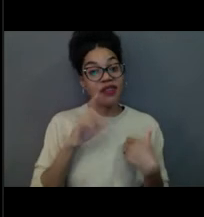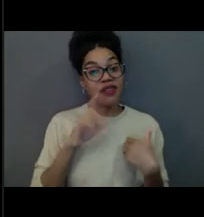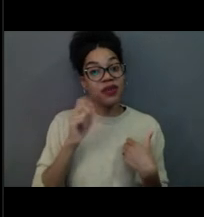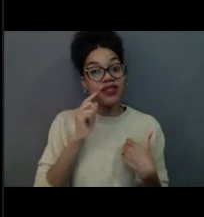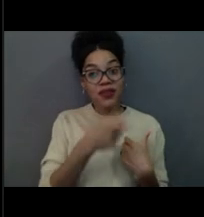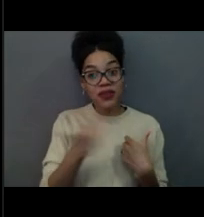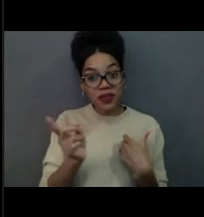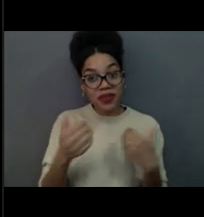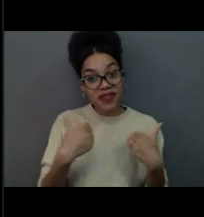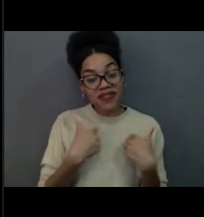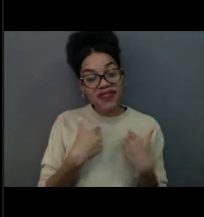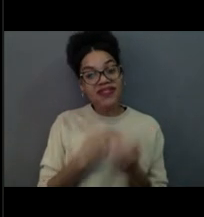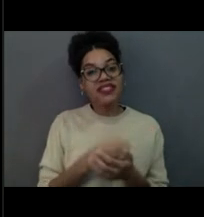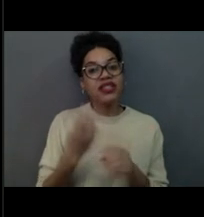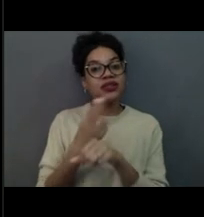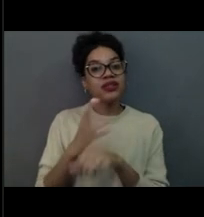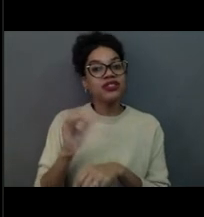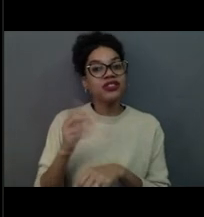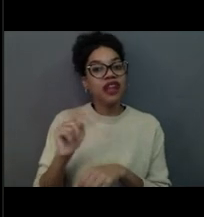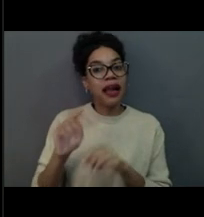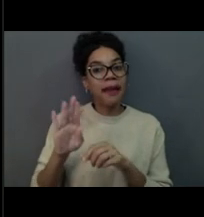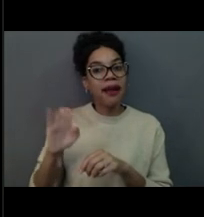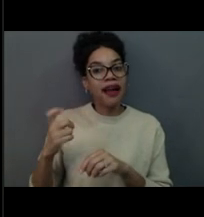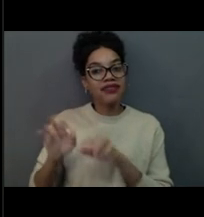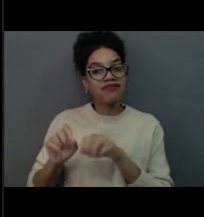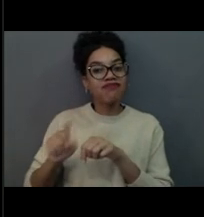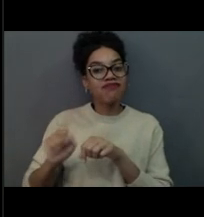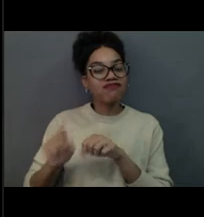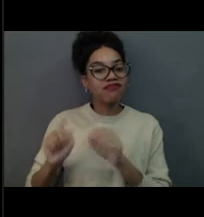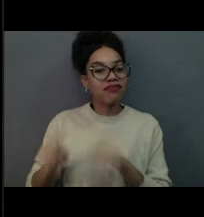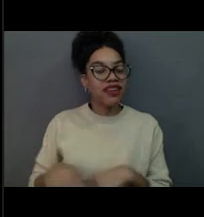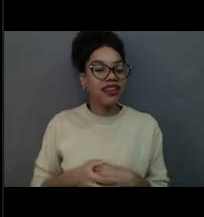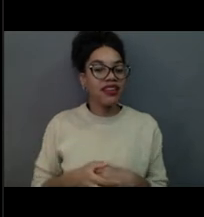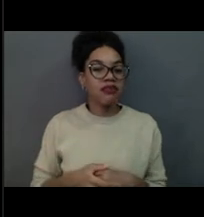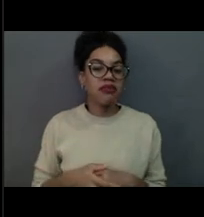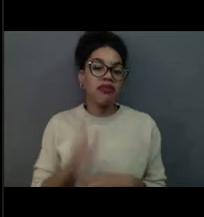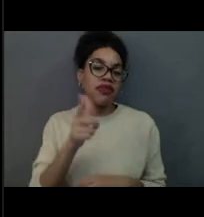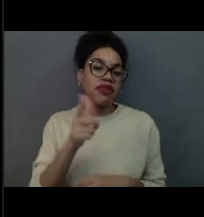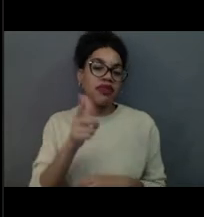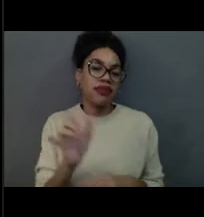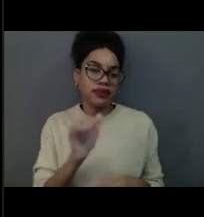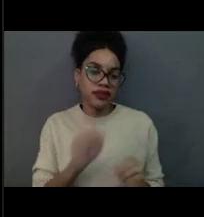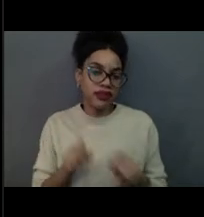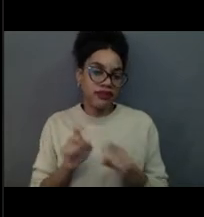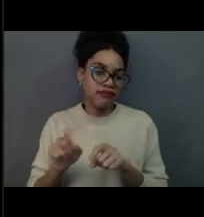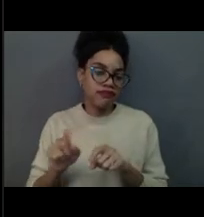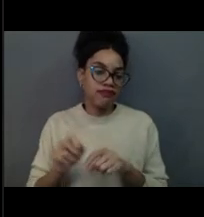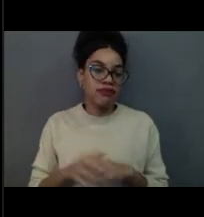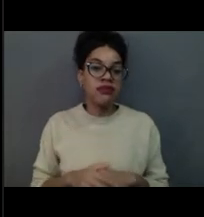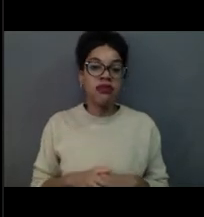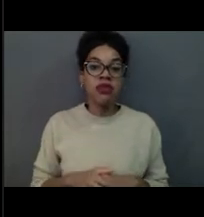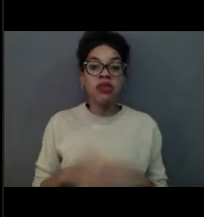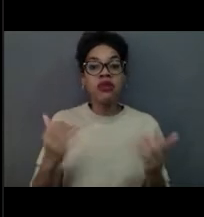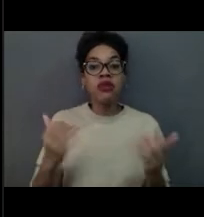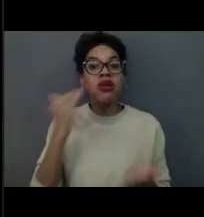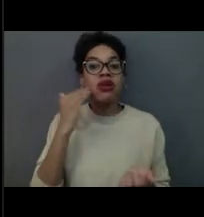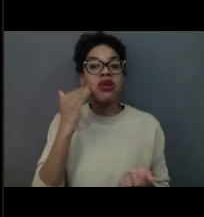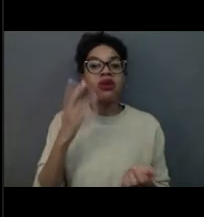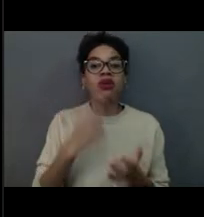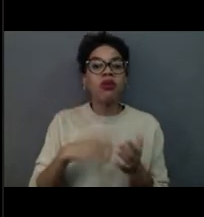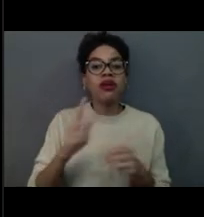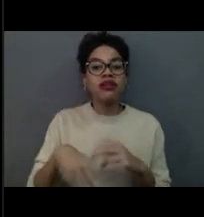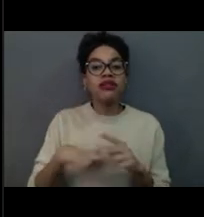So you can use the chat box one more time here, or again, I suppose we'll have more opportunities to use the chat box. I want to know what kinds of things that you all think